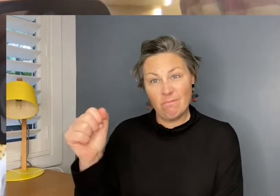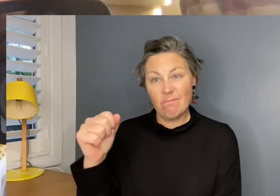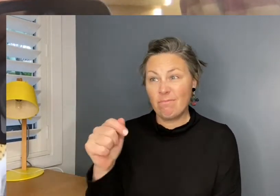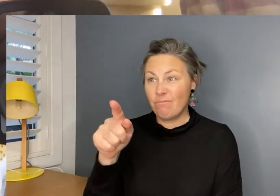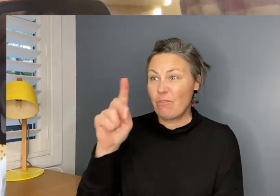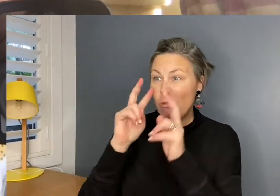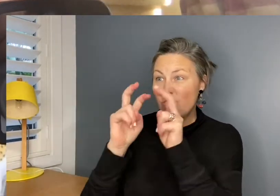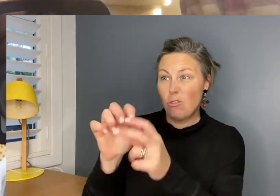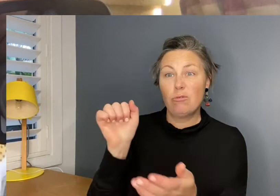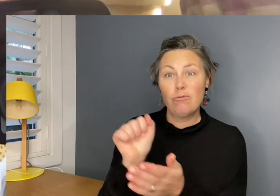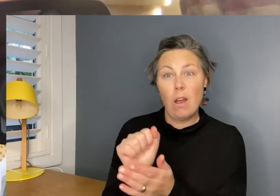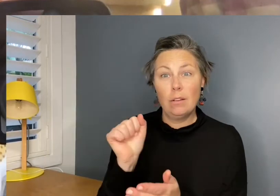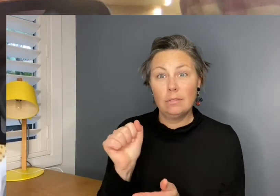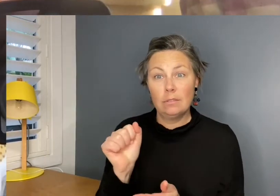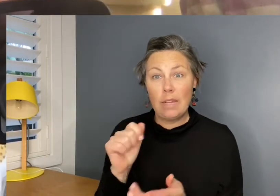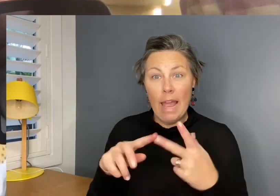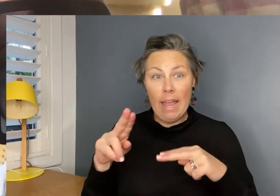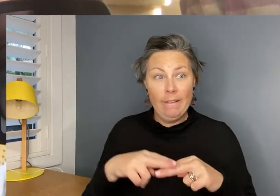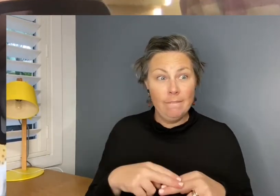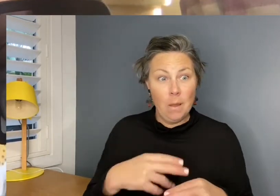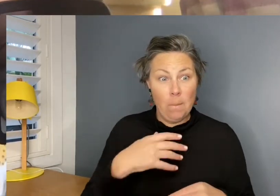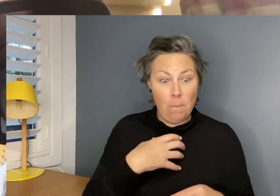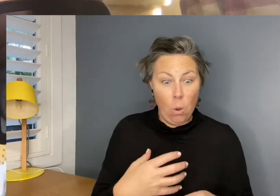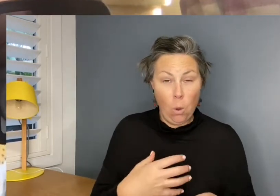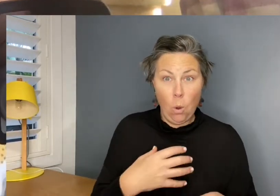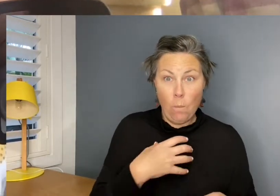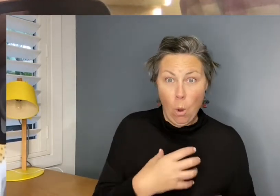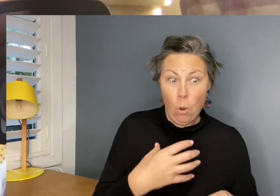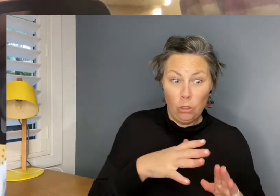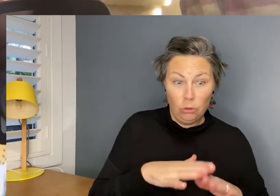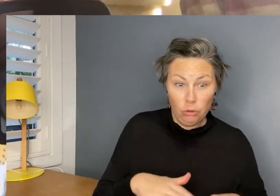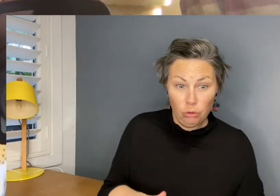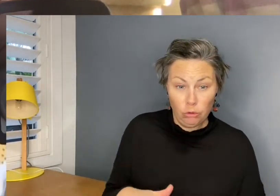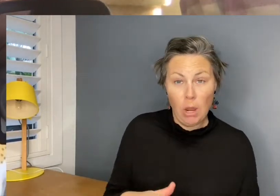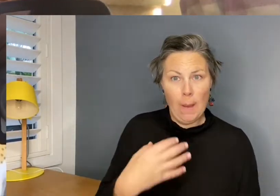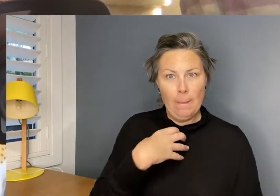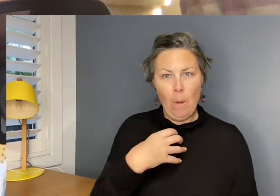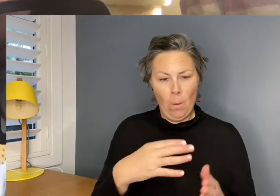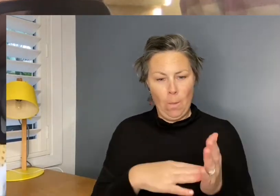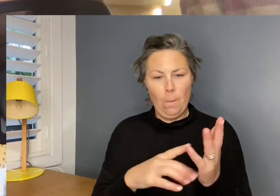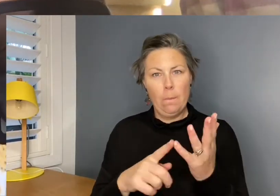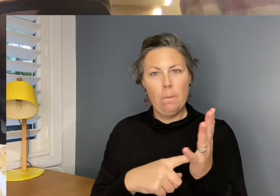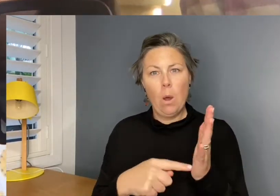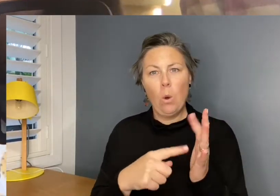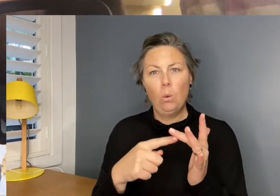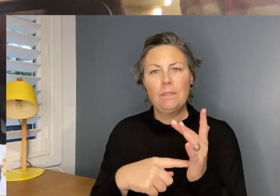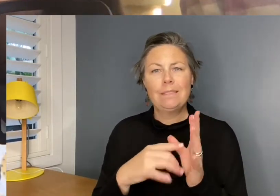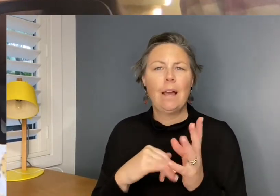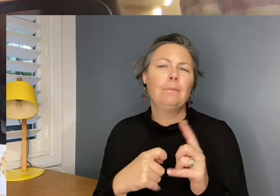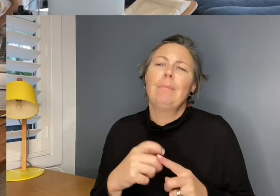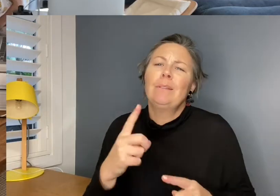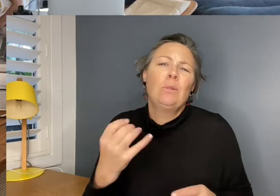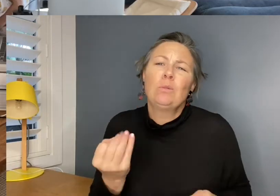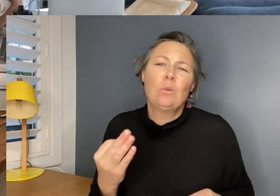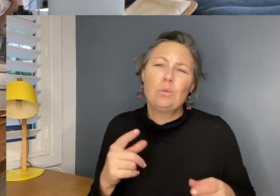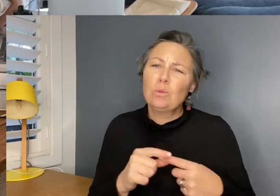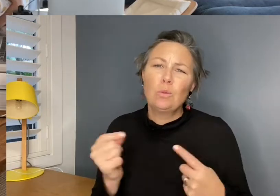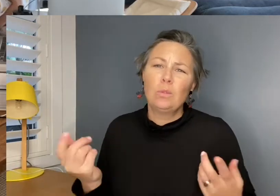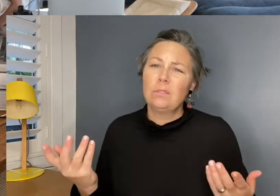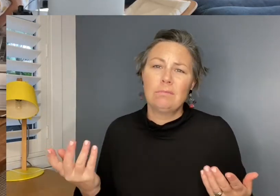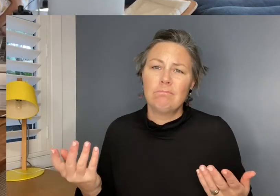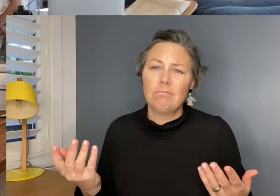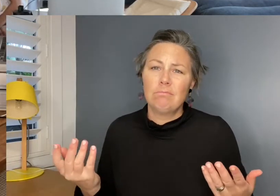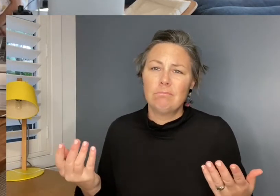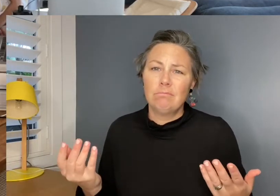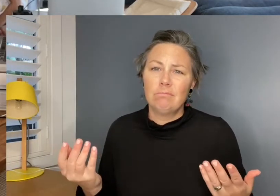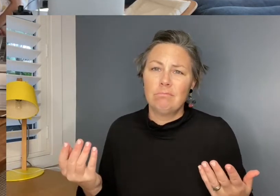statistic, you know. The more kids you have, the more productive, the more multitasking you can do. But you just also have no choice. No, you got no choice. Like, we'll